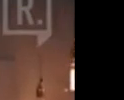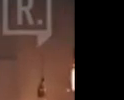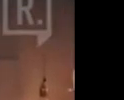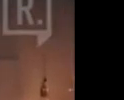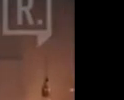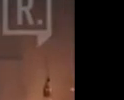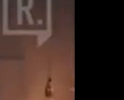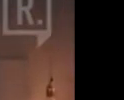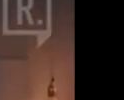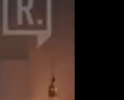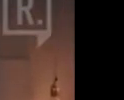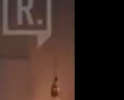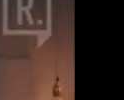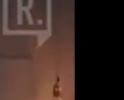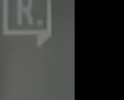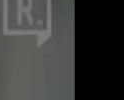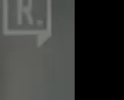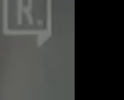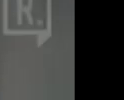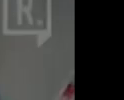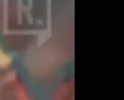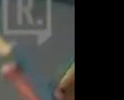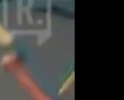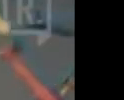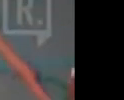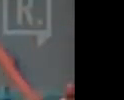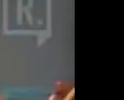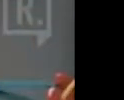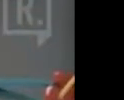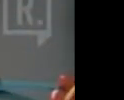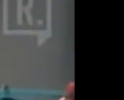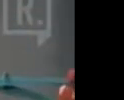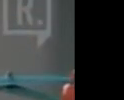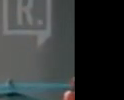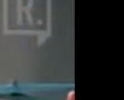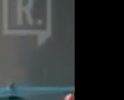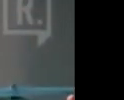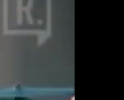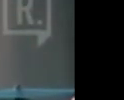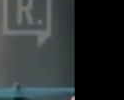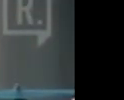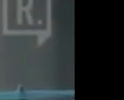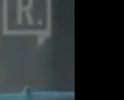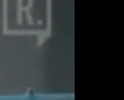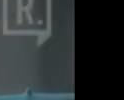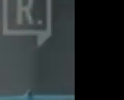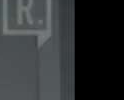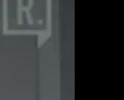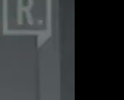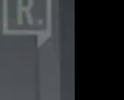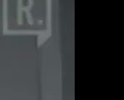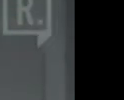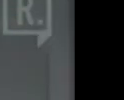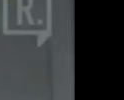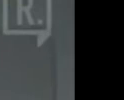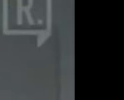design so that things can be taken apart and the parts reused. And the job of today's economists is to figure out what kind of finance systems,